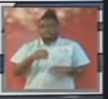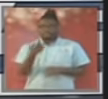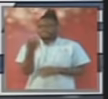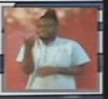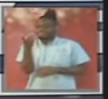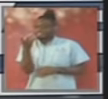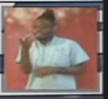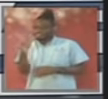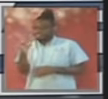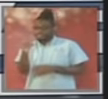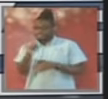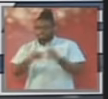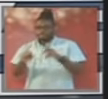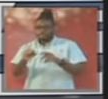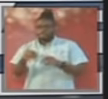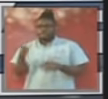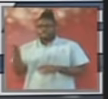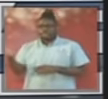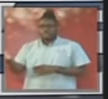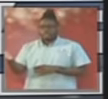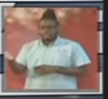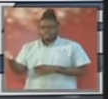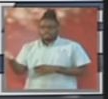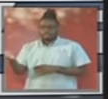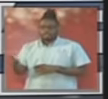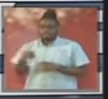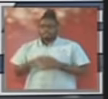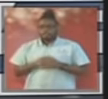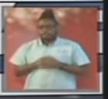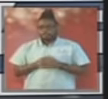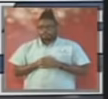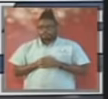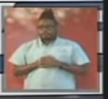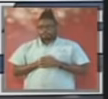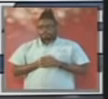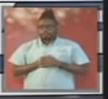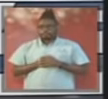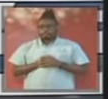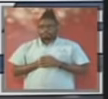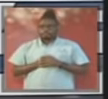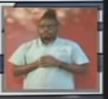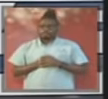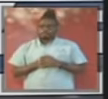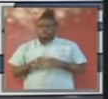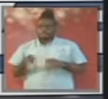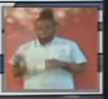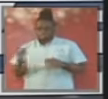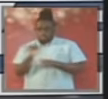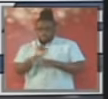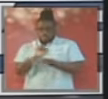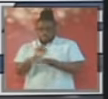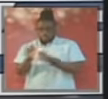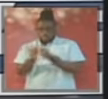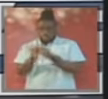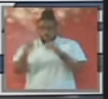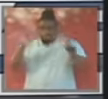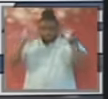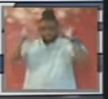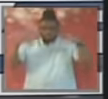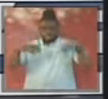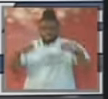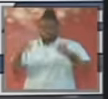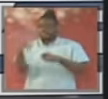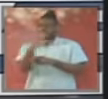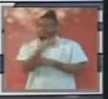patients or persons. These are persons that are managed under the joint care and collaboration of the Ministry of Health and the